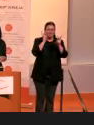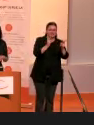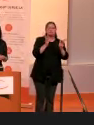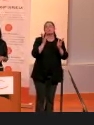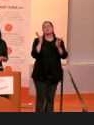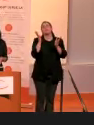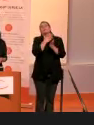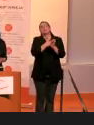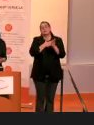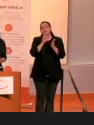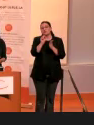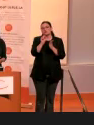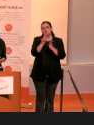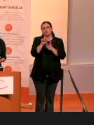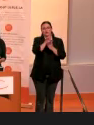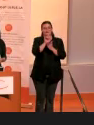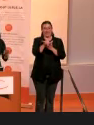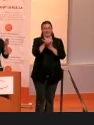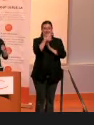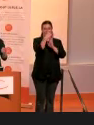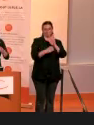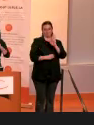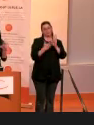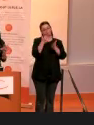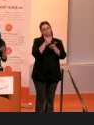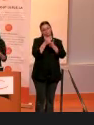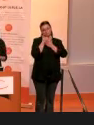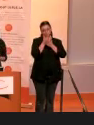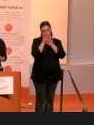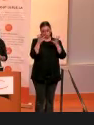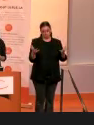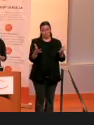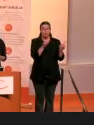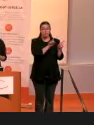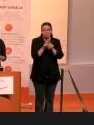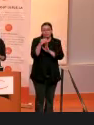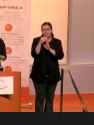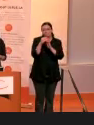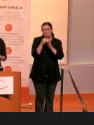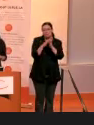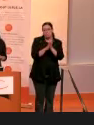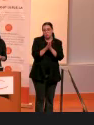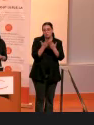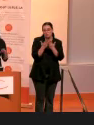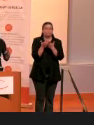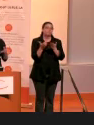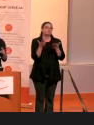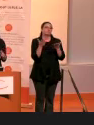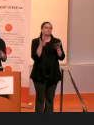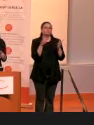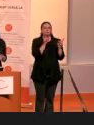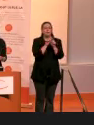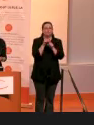They're extremely useful for us. You'll also find a notebook, self-explanatory, and a white